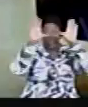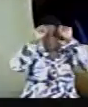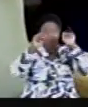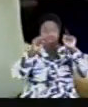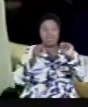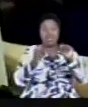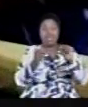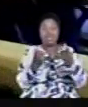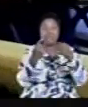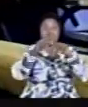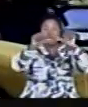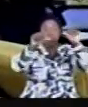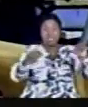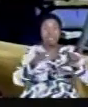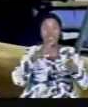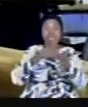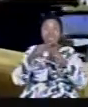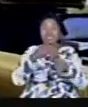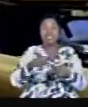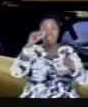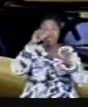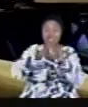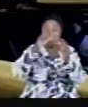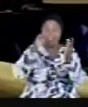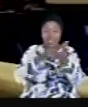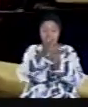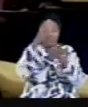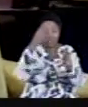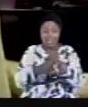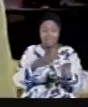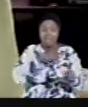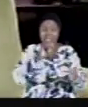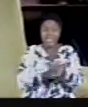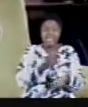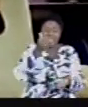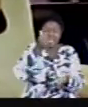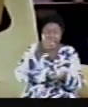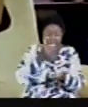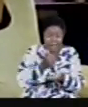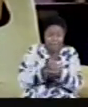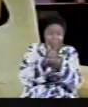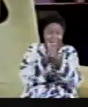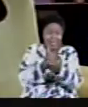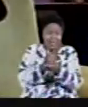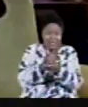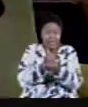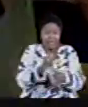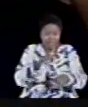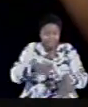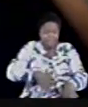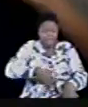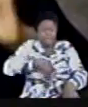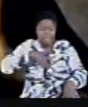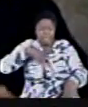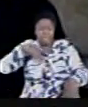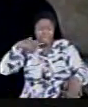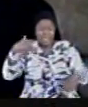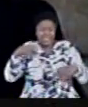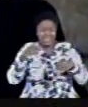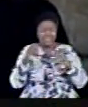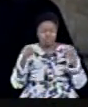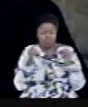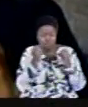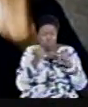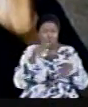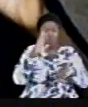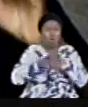that's amen. I felt as if an electric shock from my hands down to